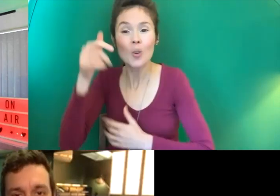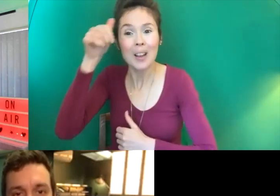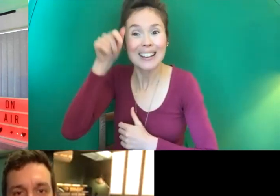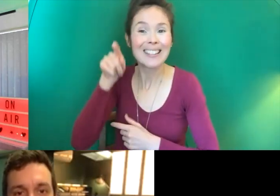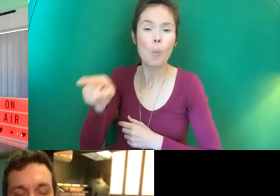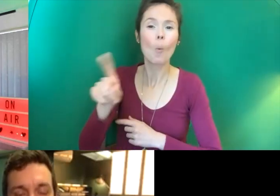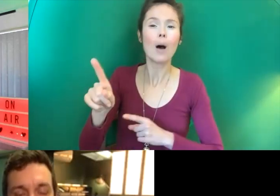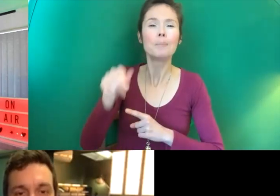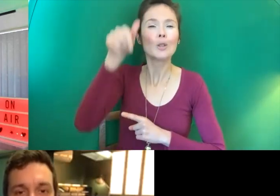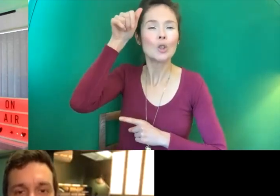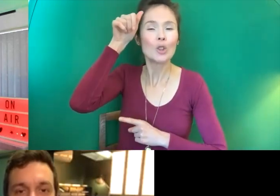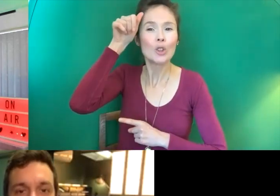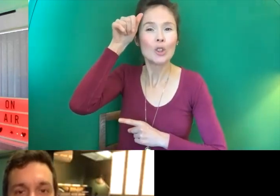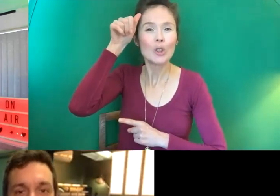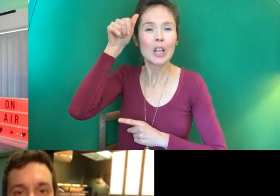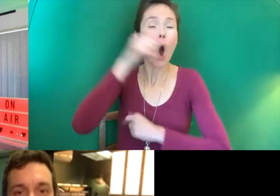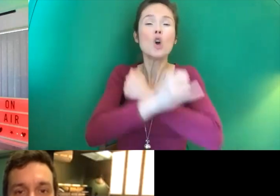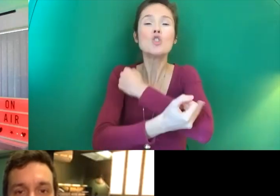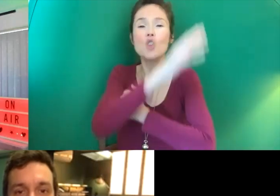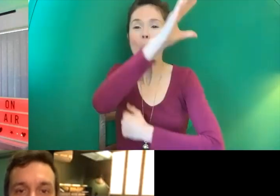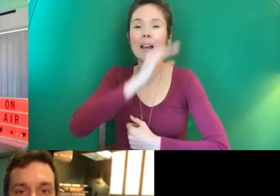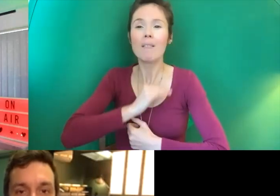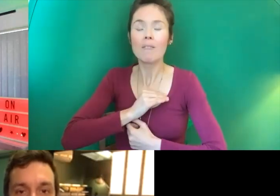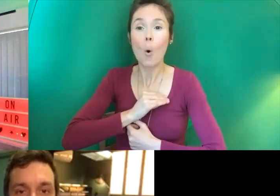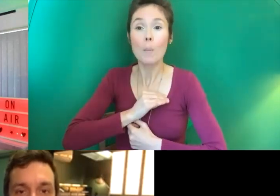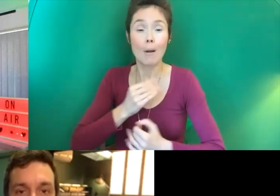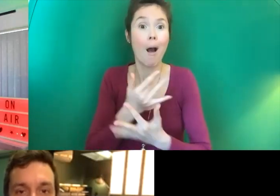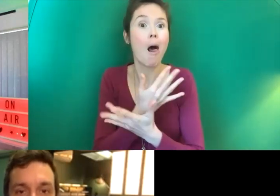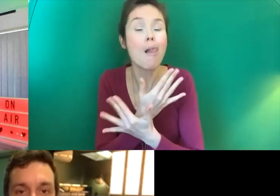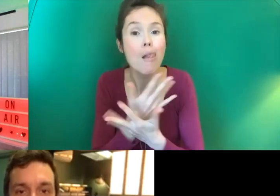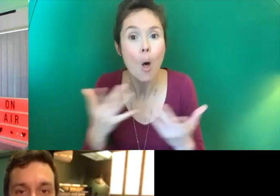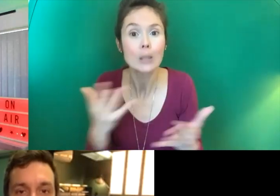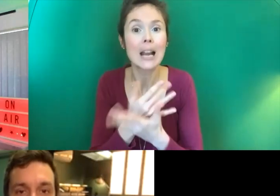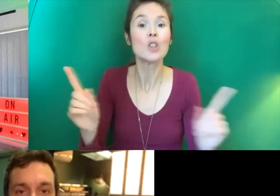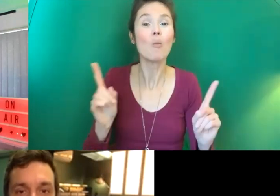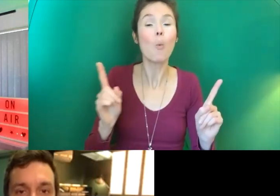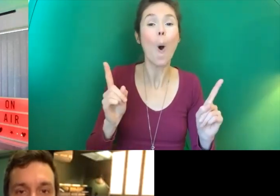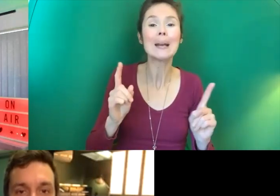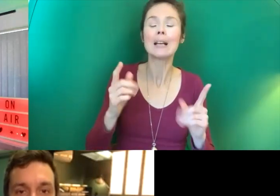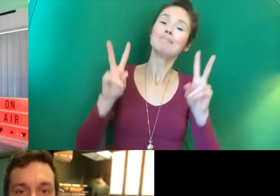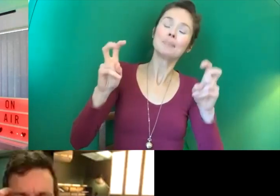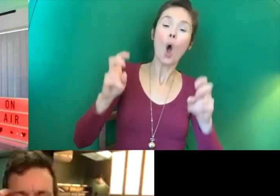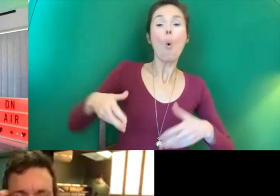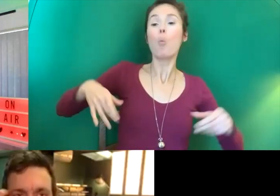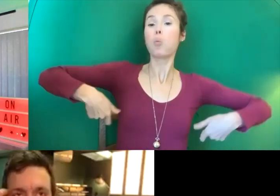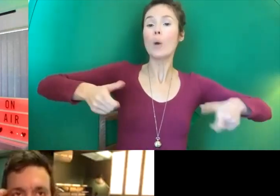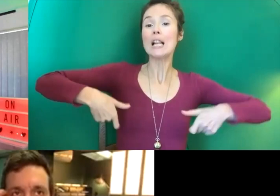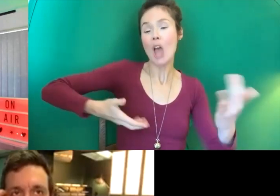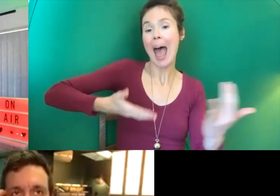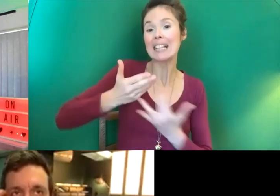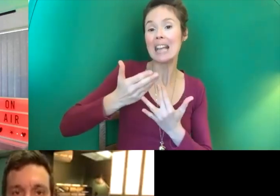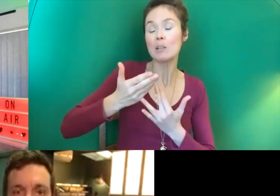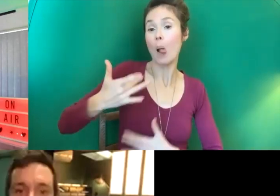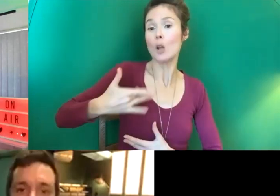proportion of accessible toilets have a pedal bin? And it was only in thinking